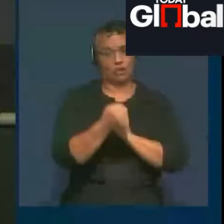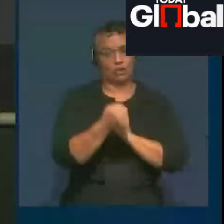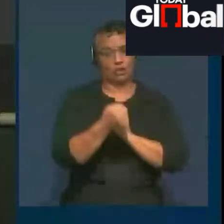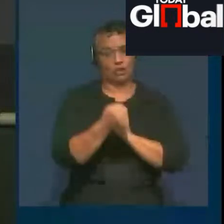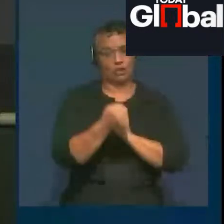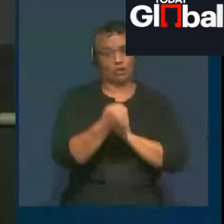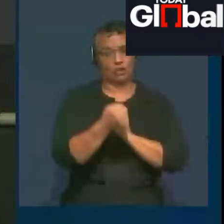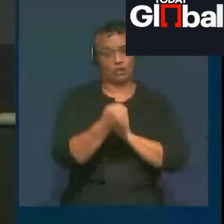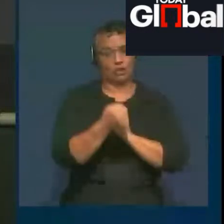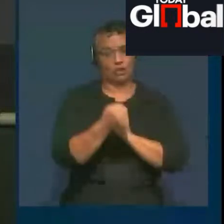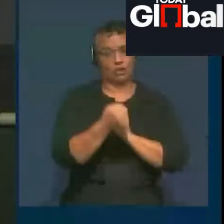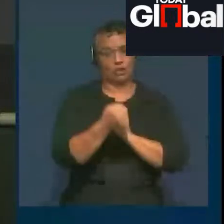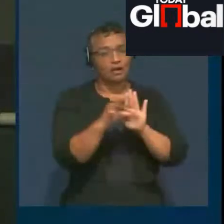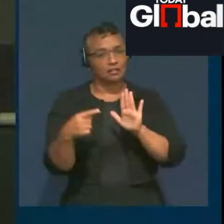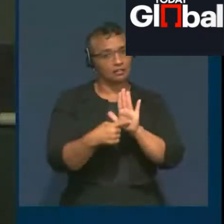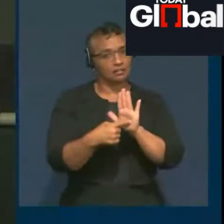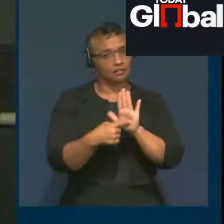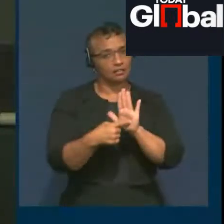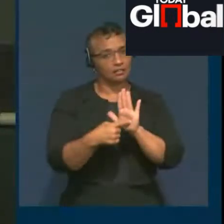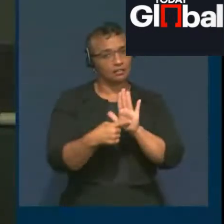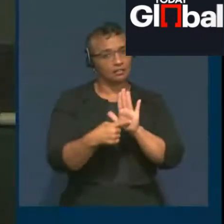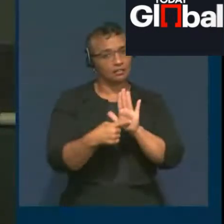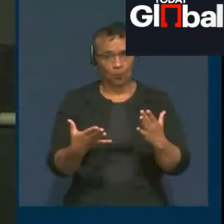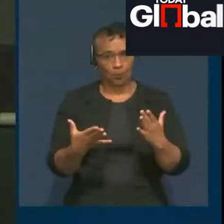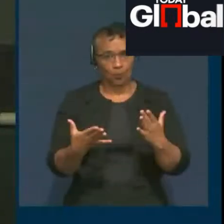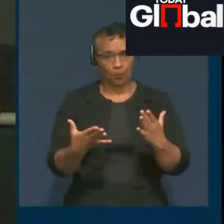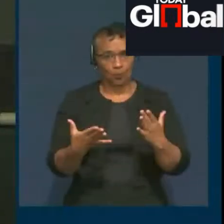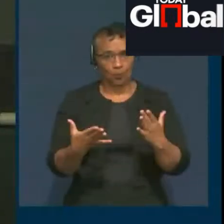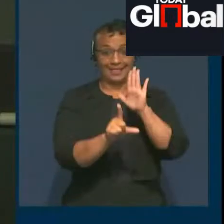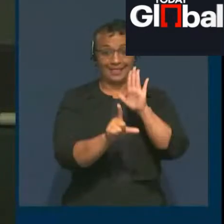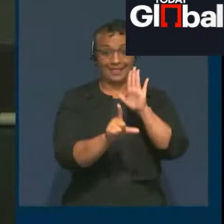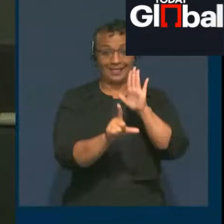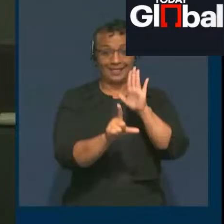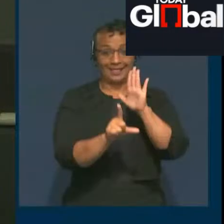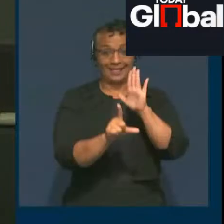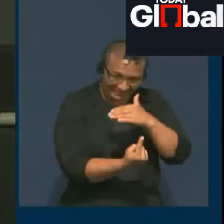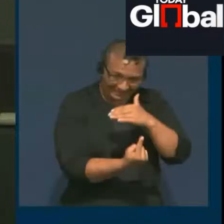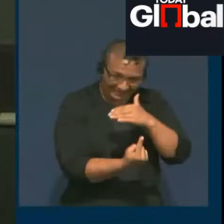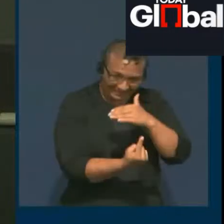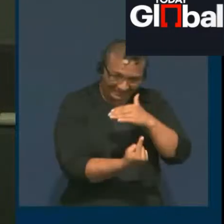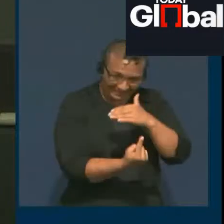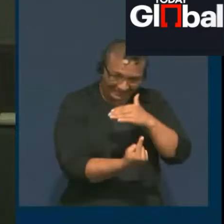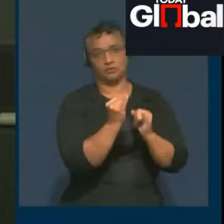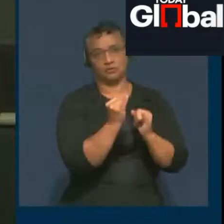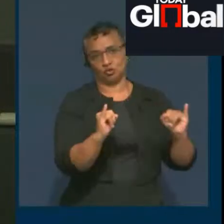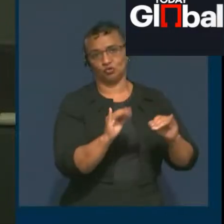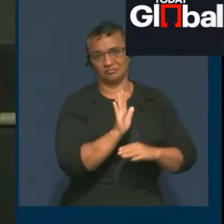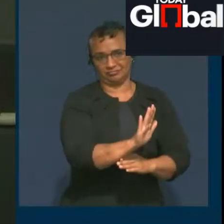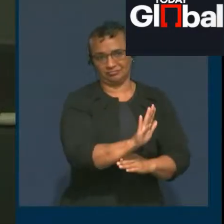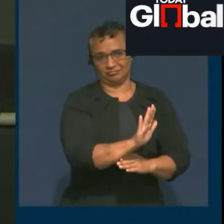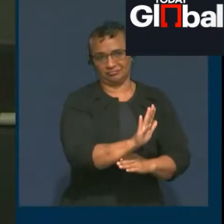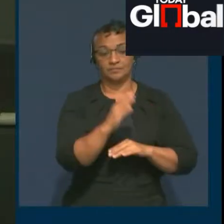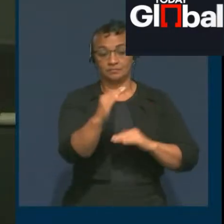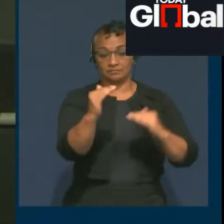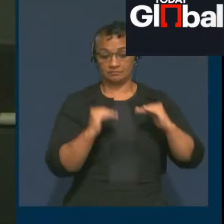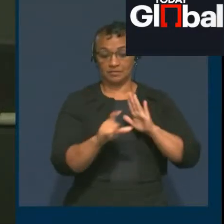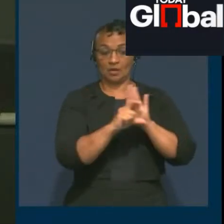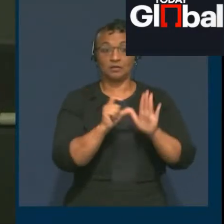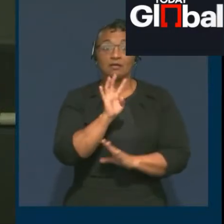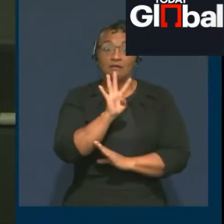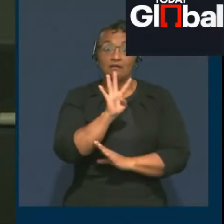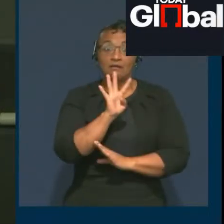to the independent legal personality of the Institute, and Article 4 states that this institute conducts